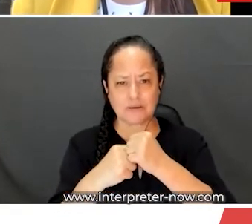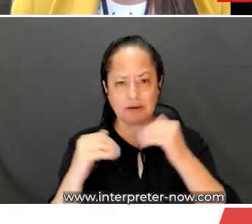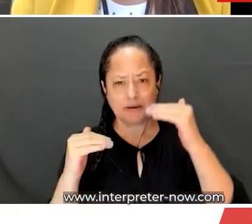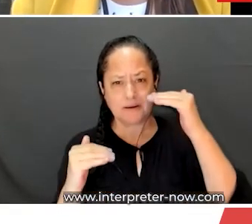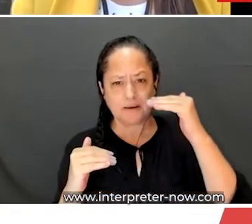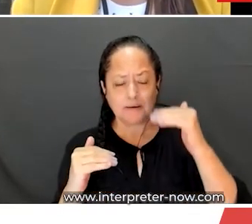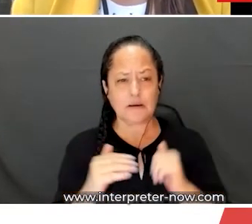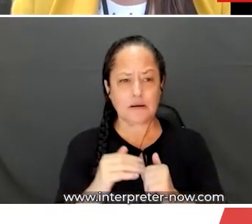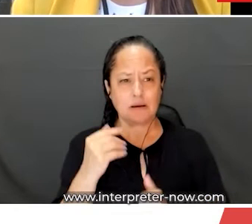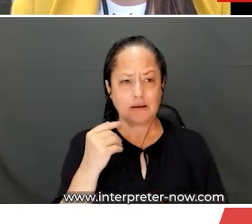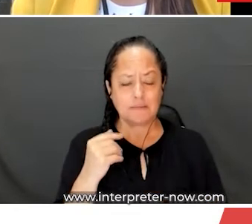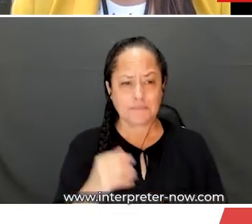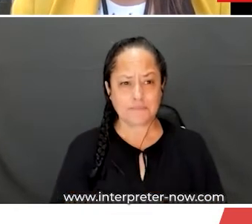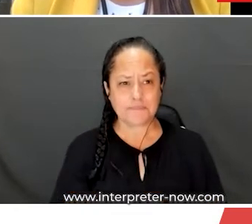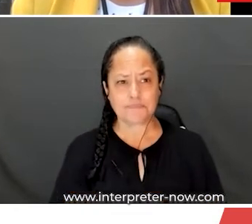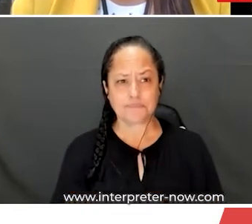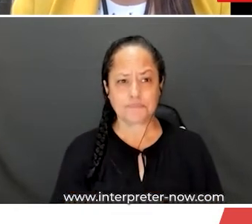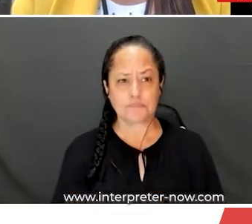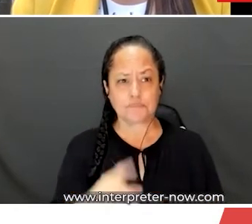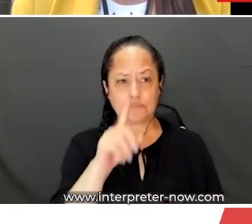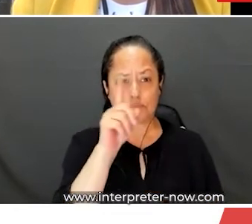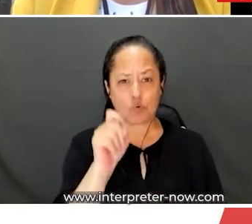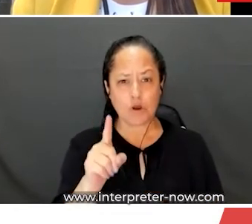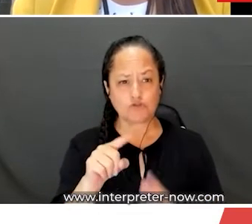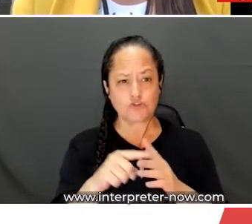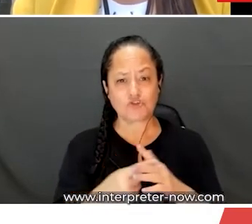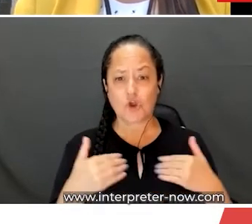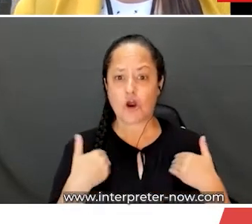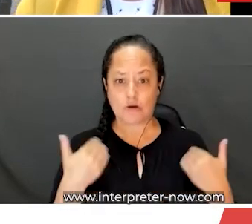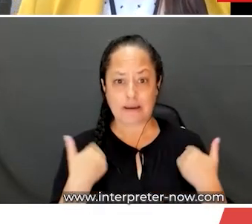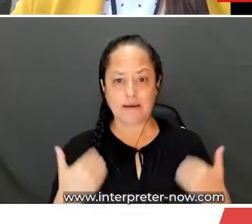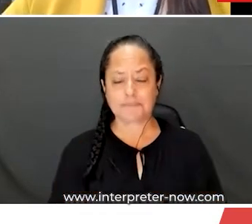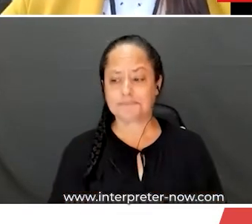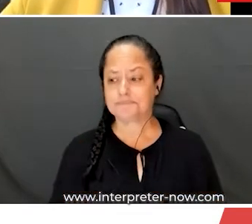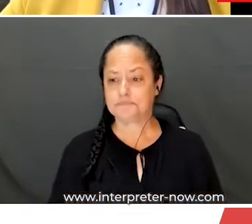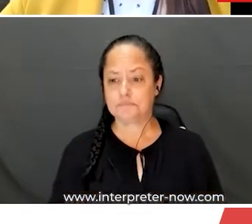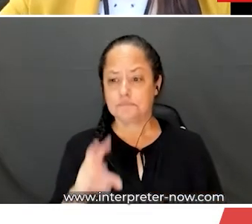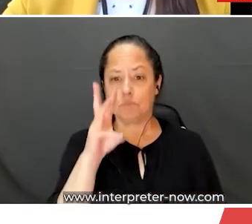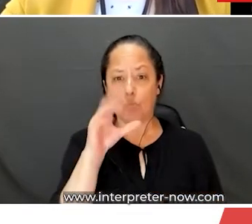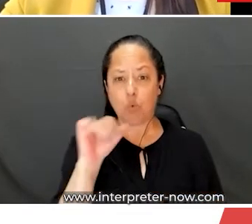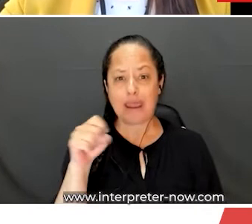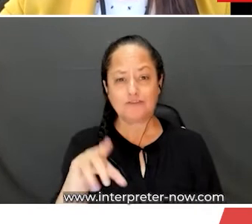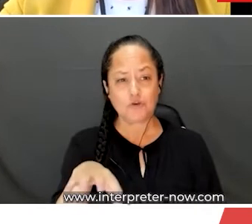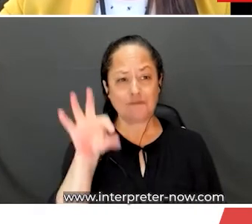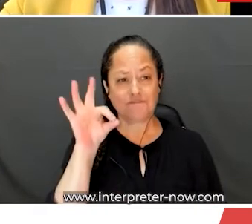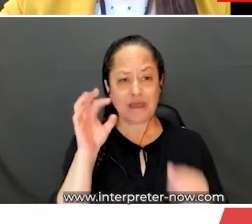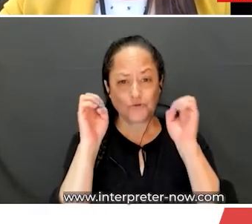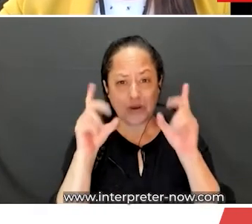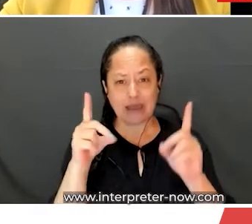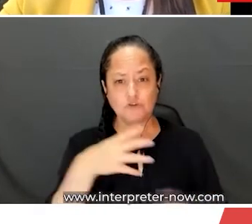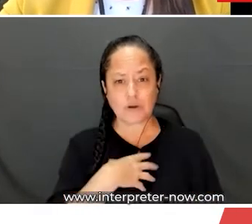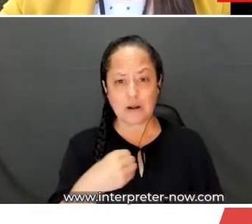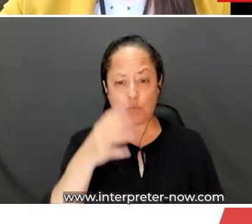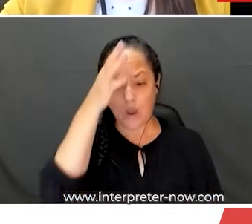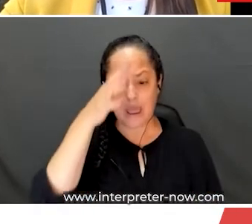I think, for this question is to start young. But are there ways that you have found to educate white men